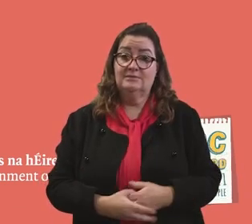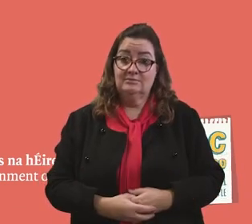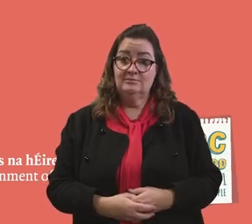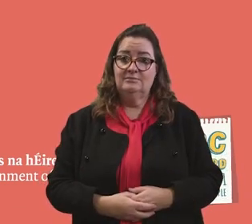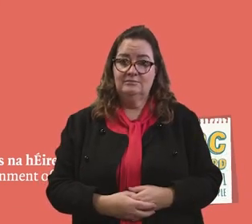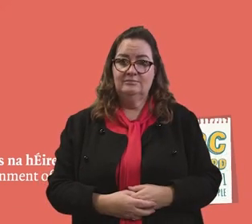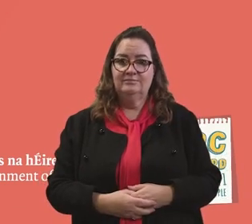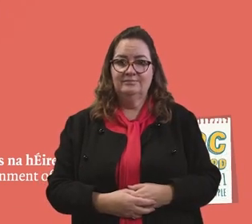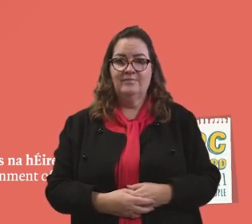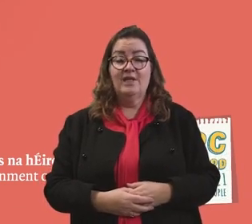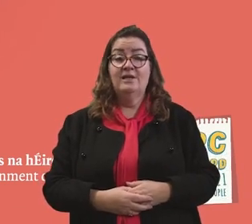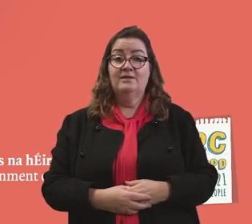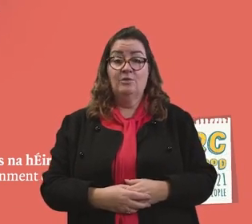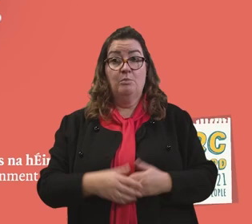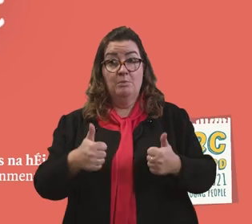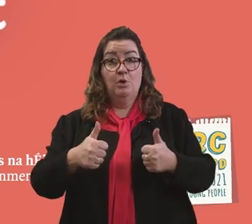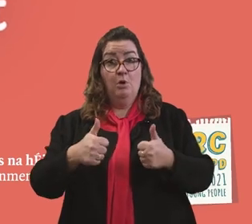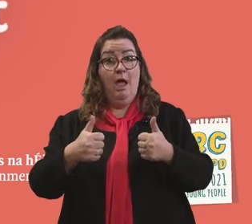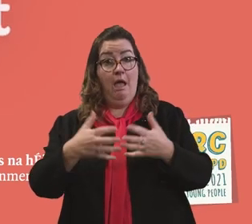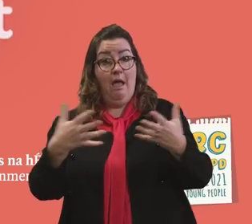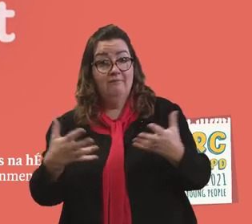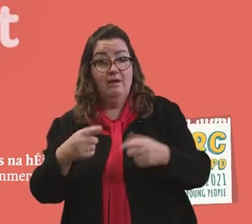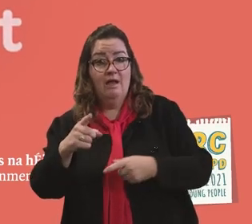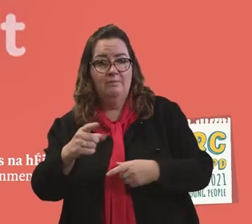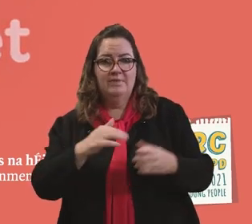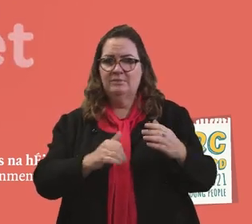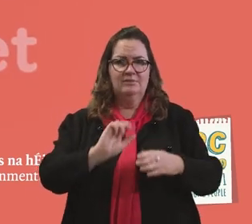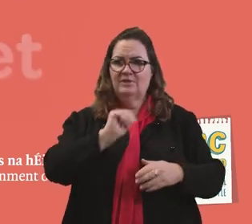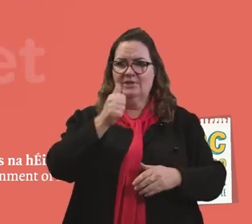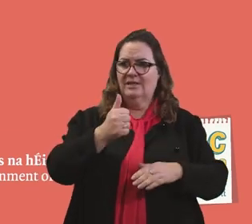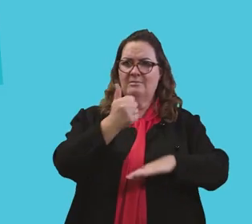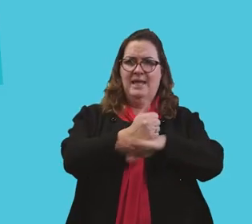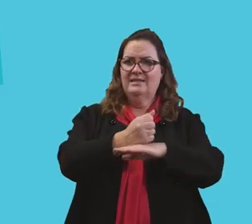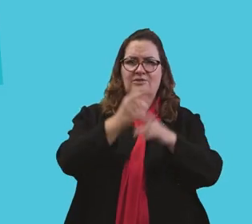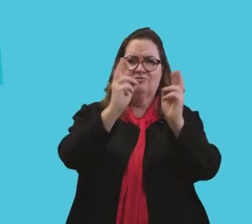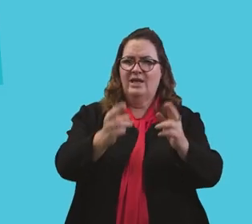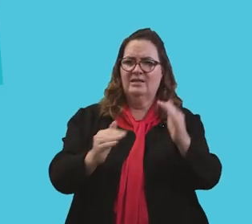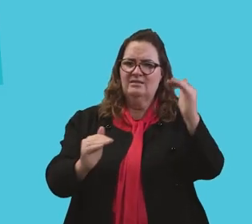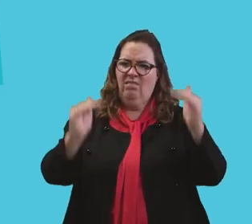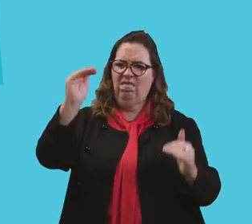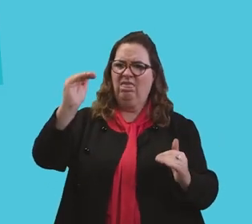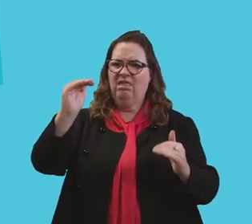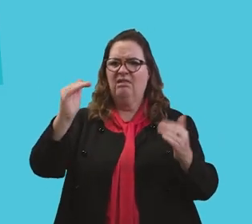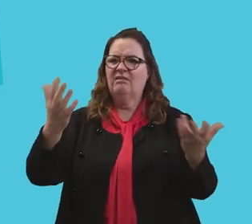There's a disparity between the privileged and those who do not have their basic needs met.